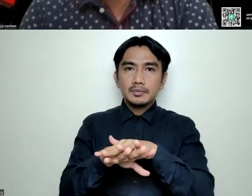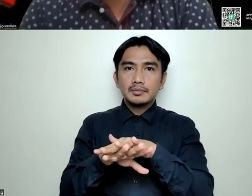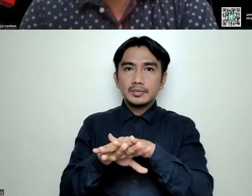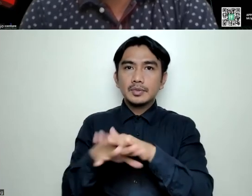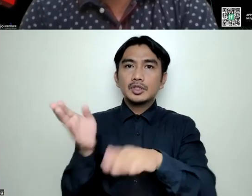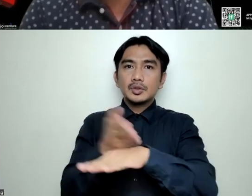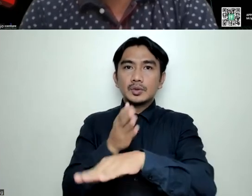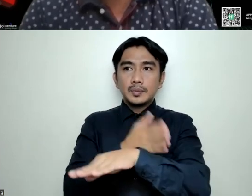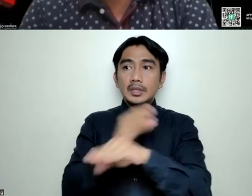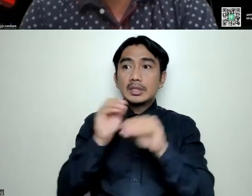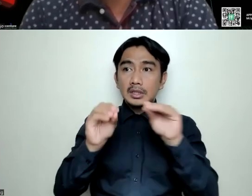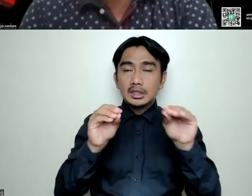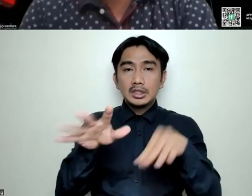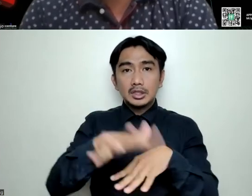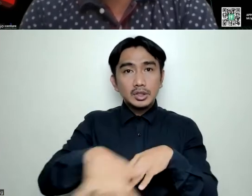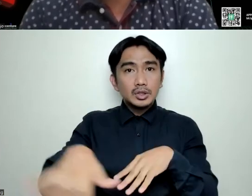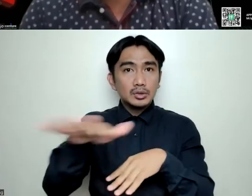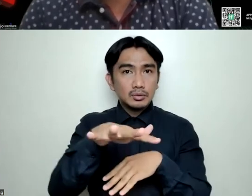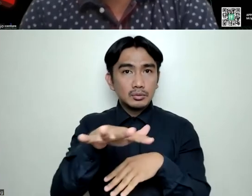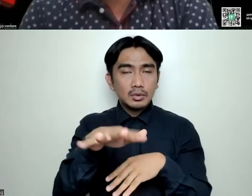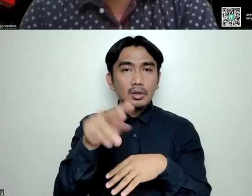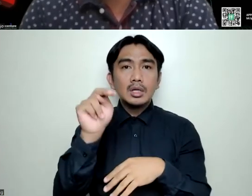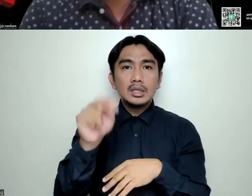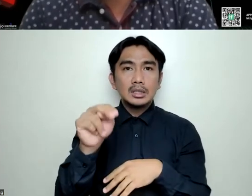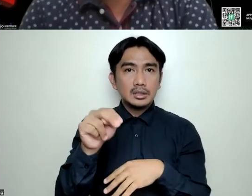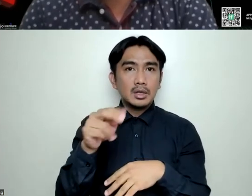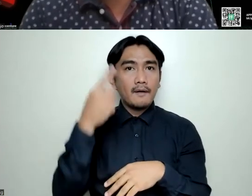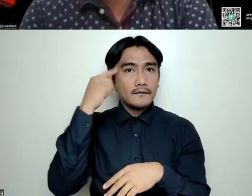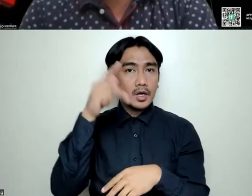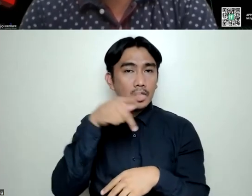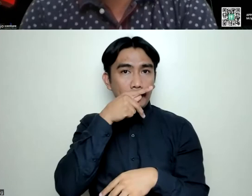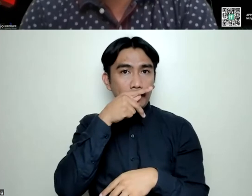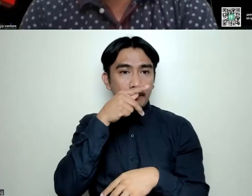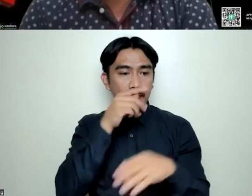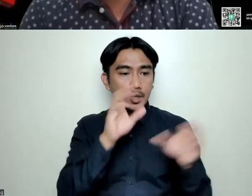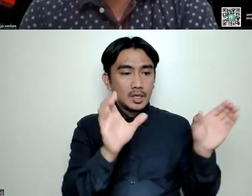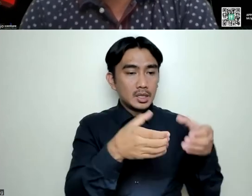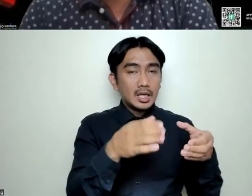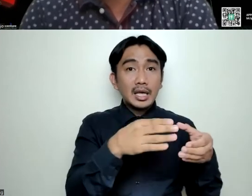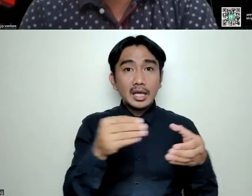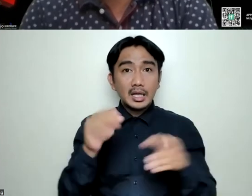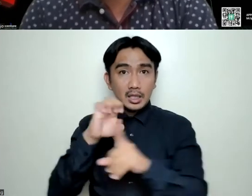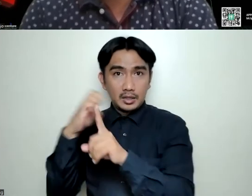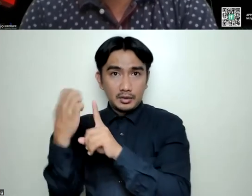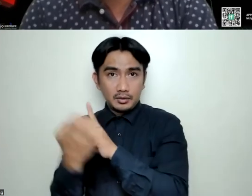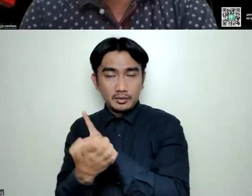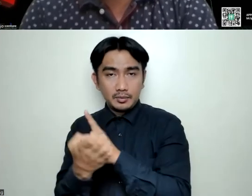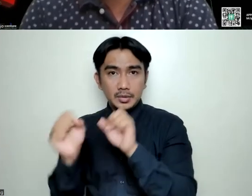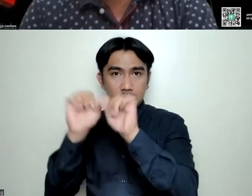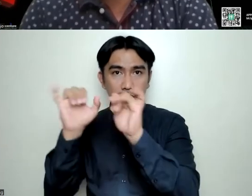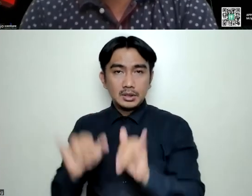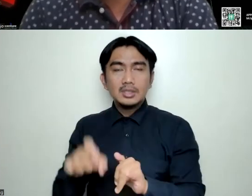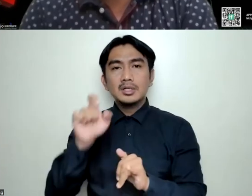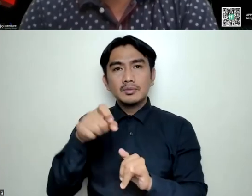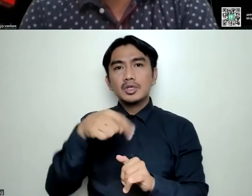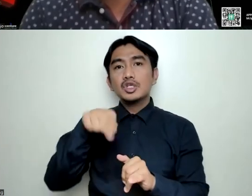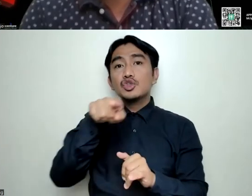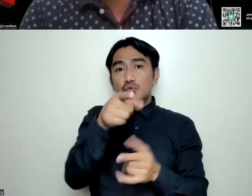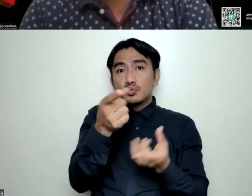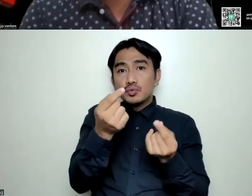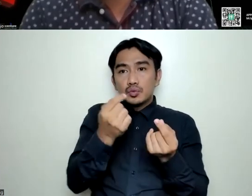ito po yung need ng private sector and the ecosystem. That's why you have to come in and also join. That's